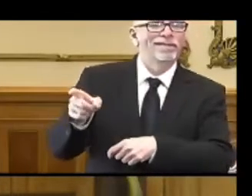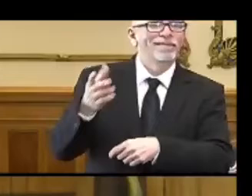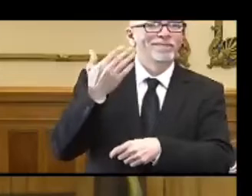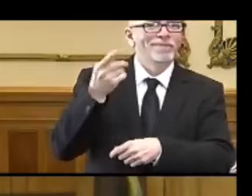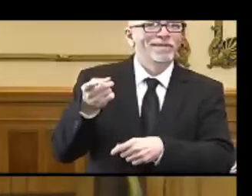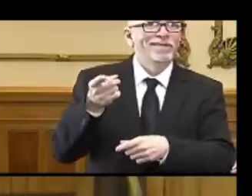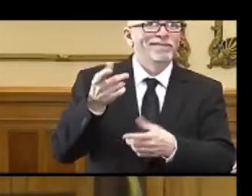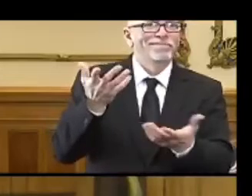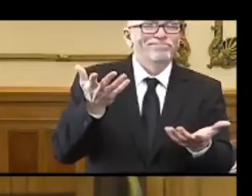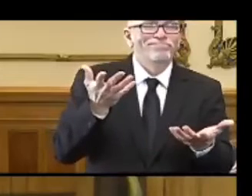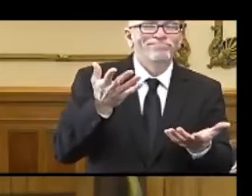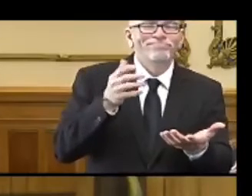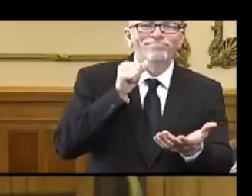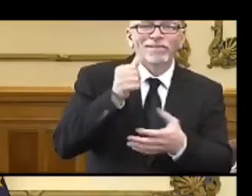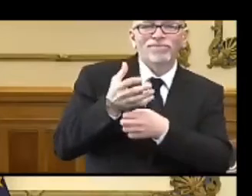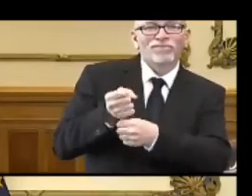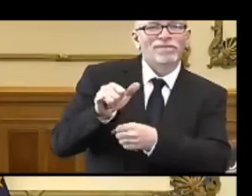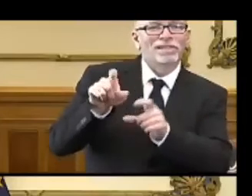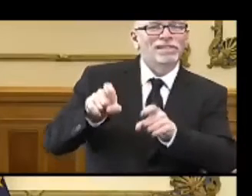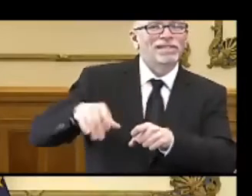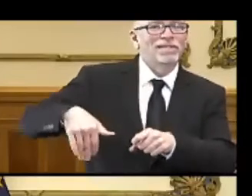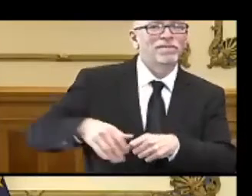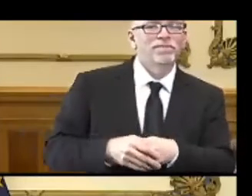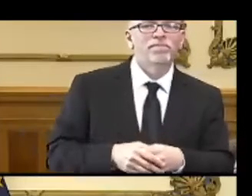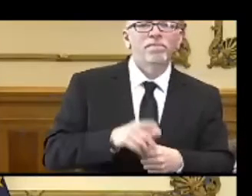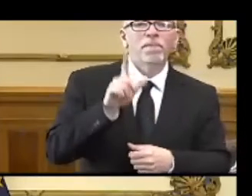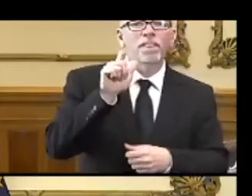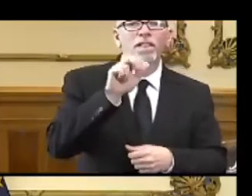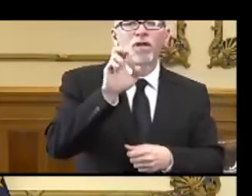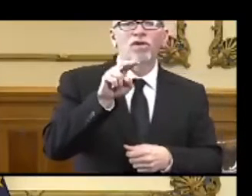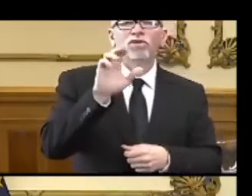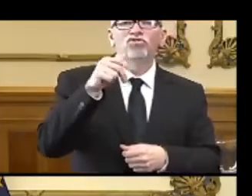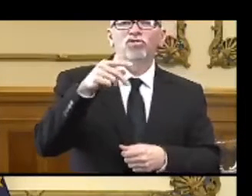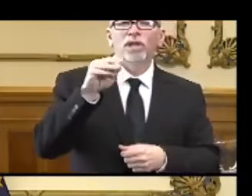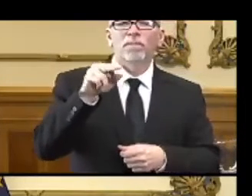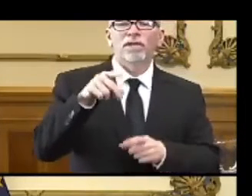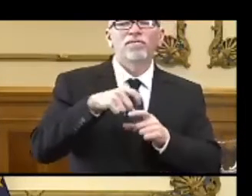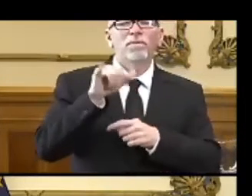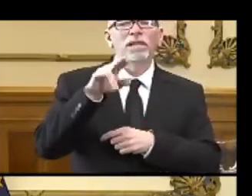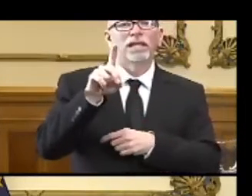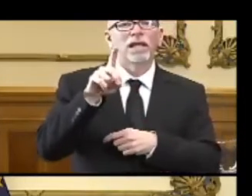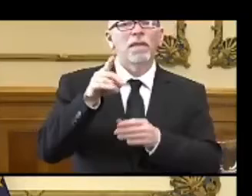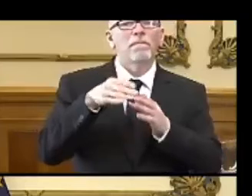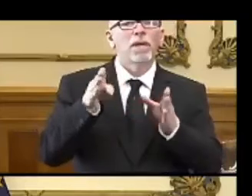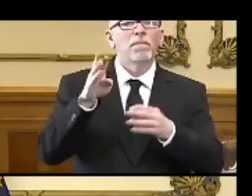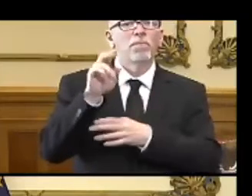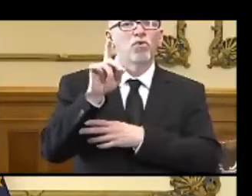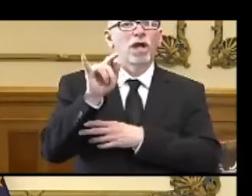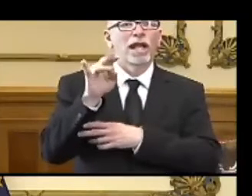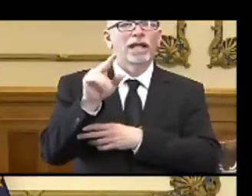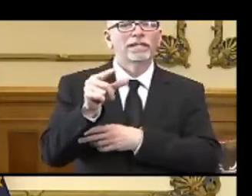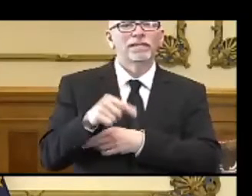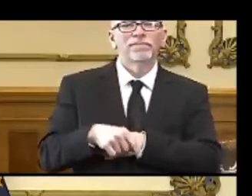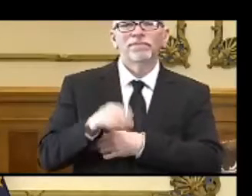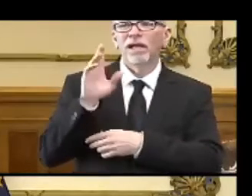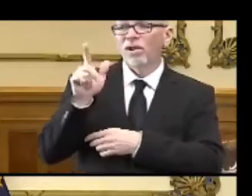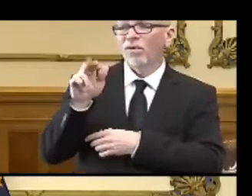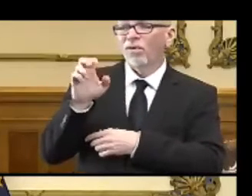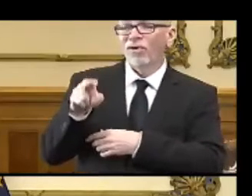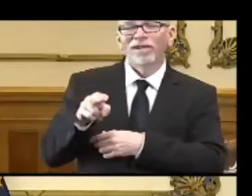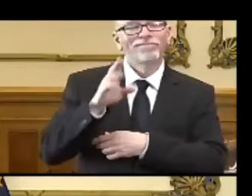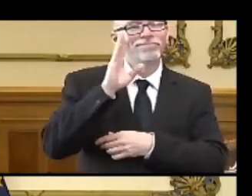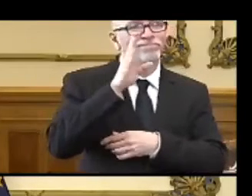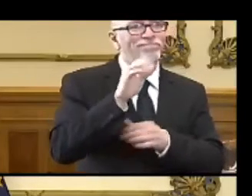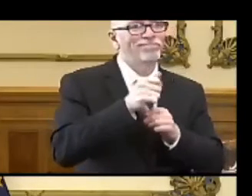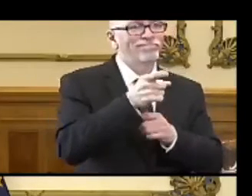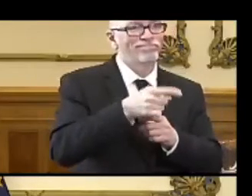immune at this point in time. Lauren Chapman, Indiana Public Broadcasting. Hello, Lauren. Hey, how's it going?